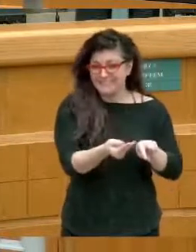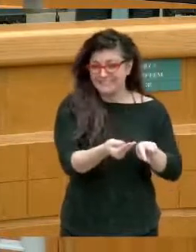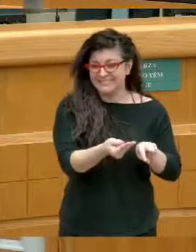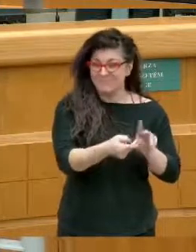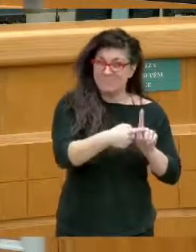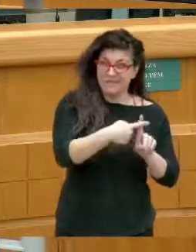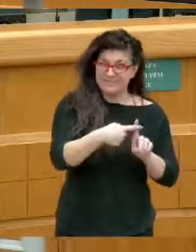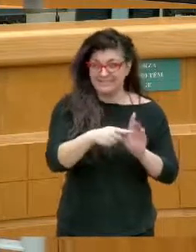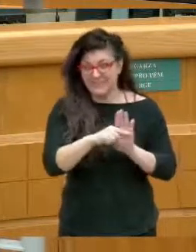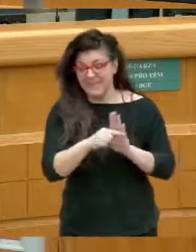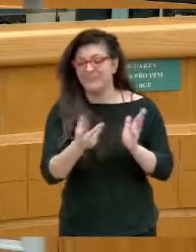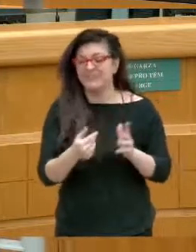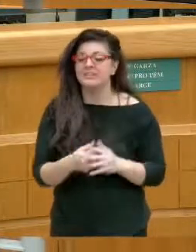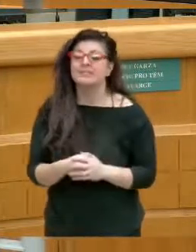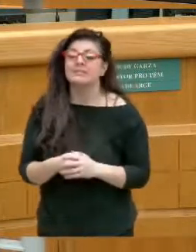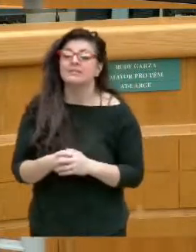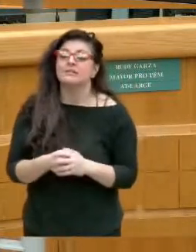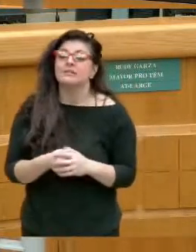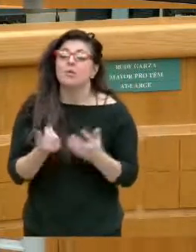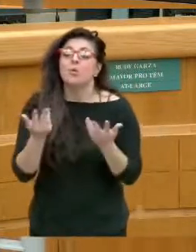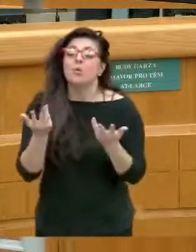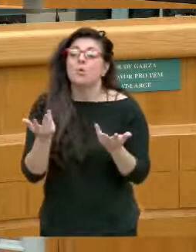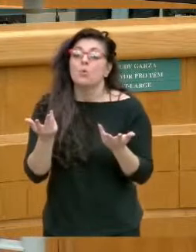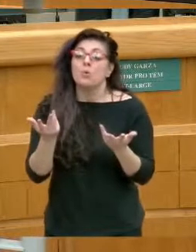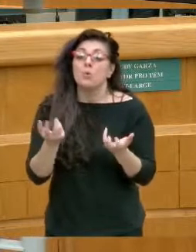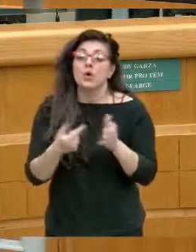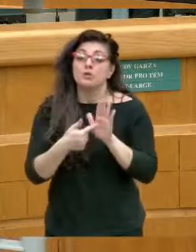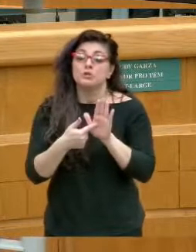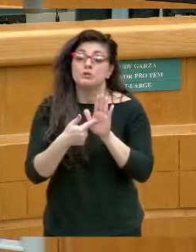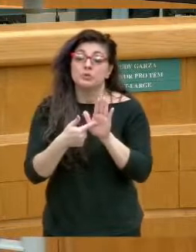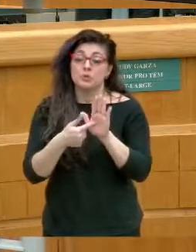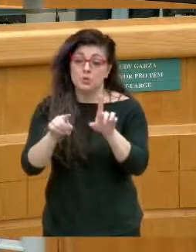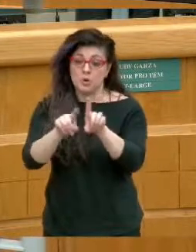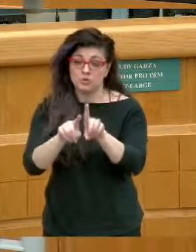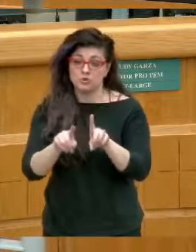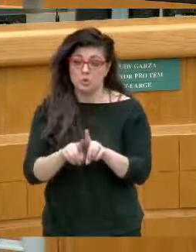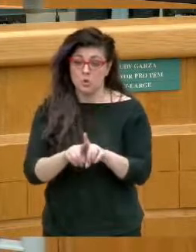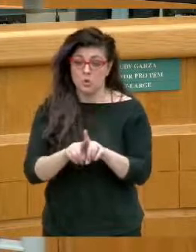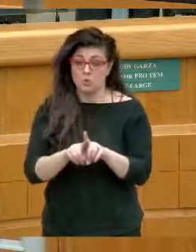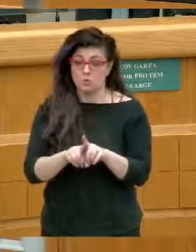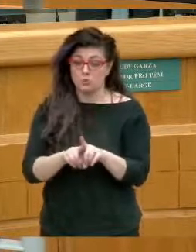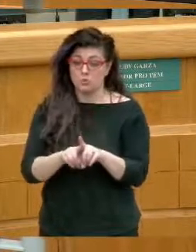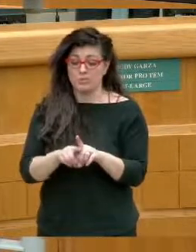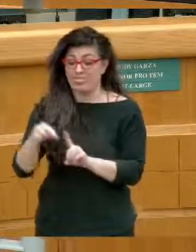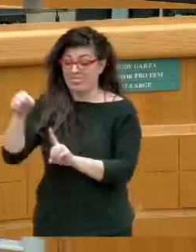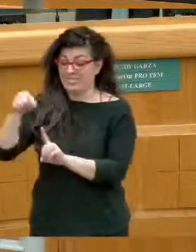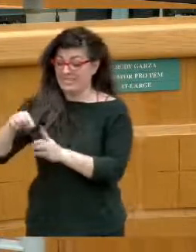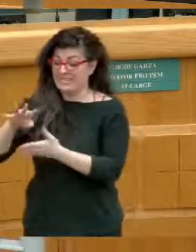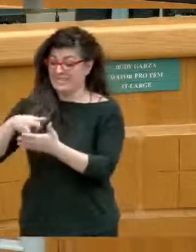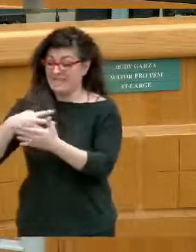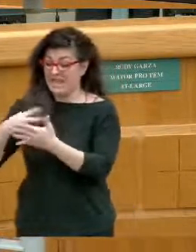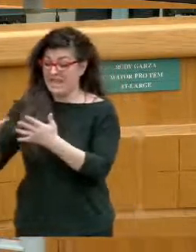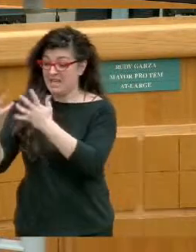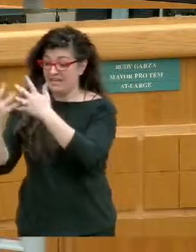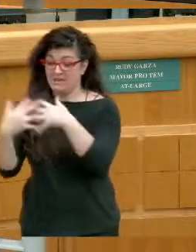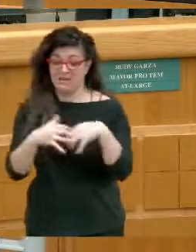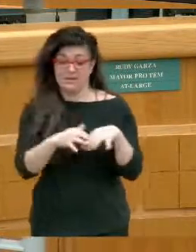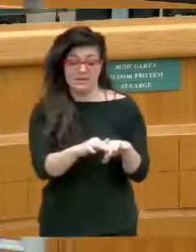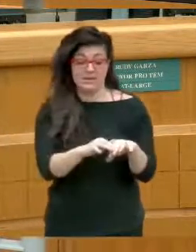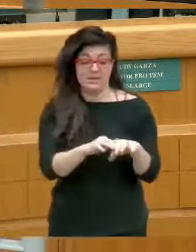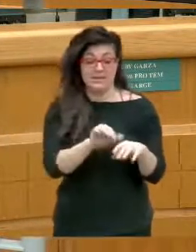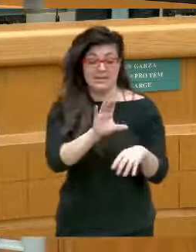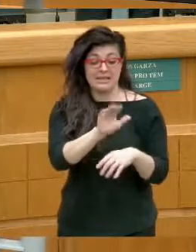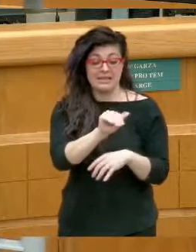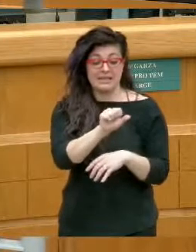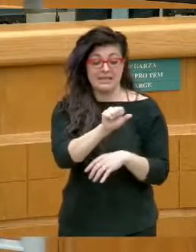One thing that I think that I want to show is the alignment between this type of data and our case count data. And it doesn't